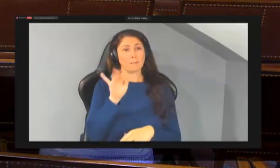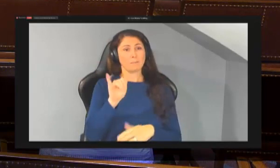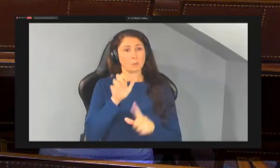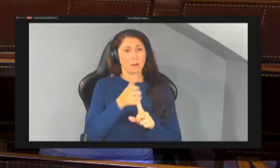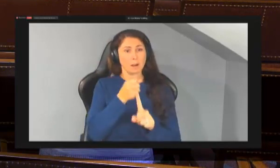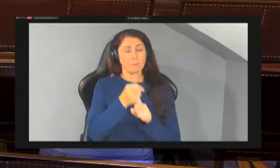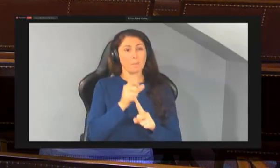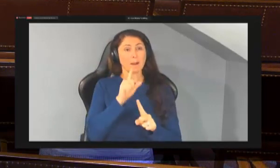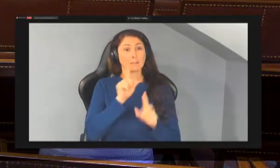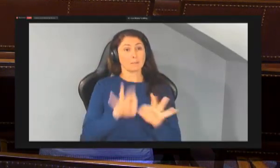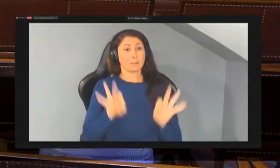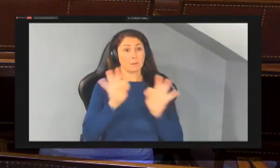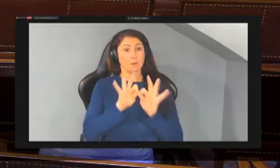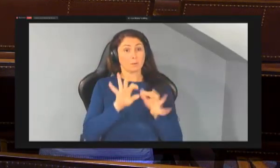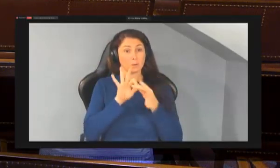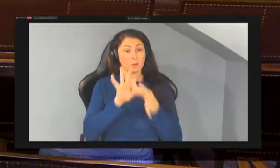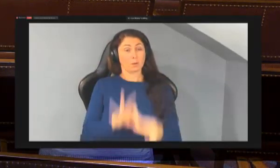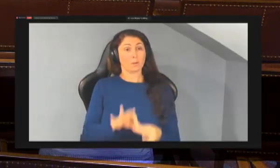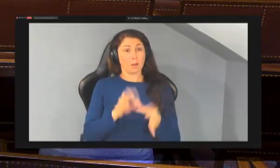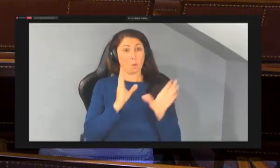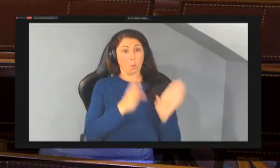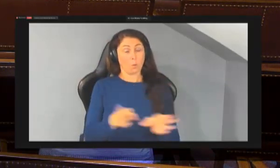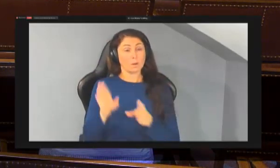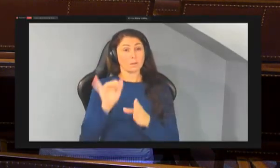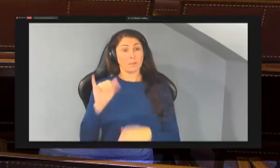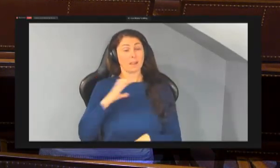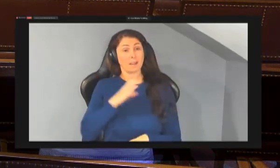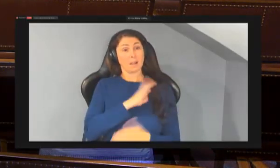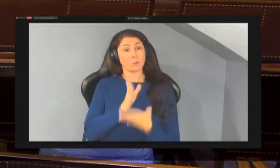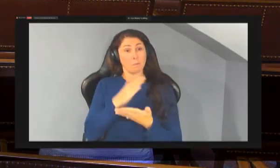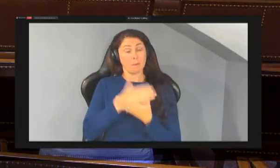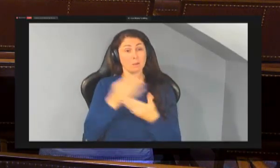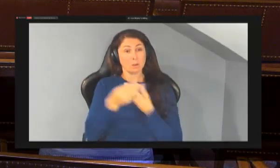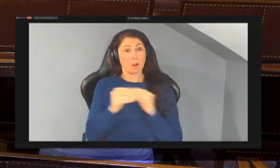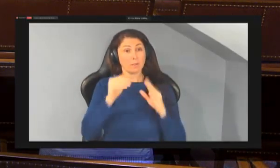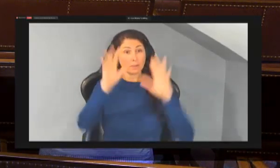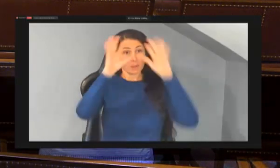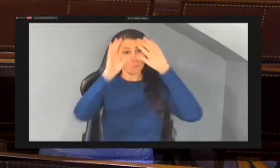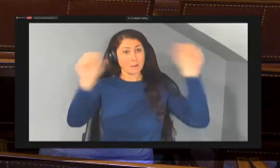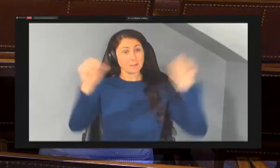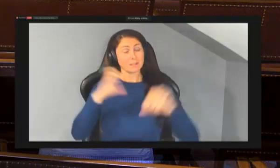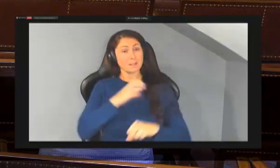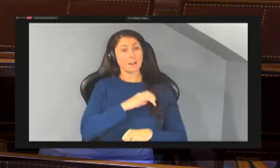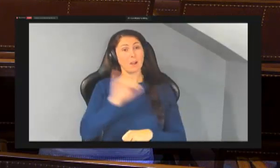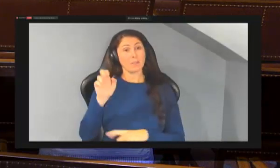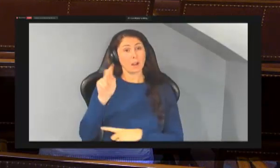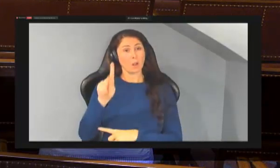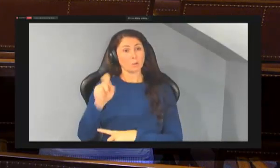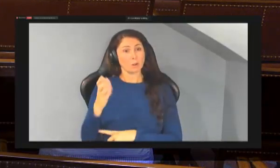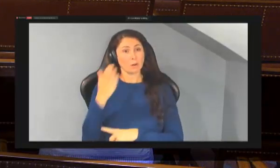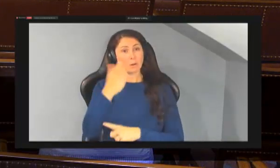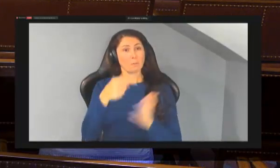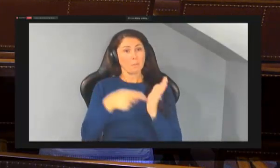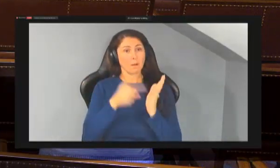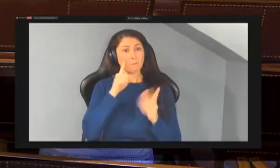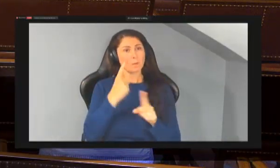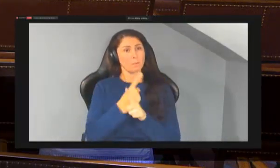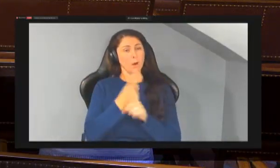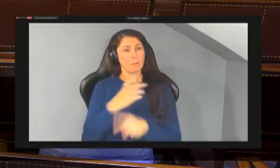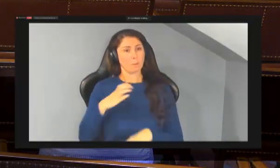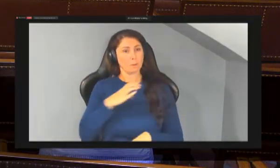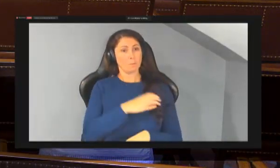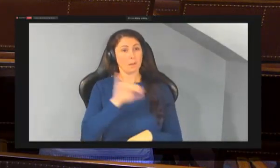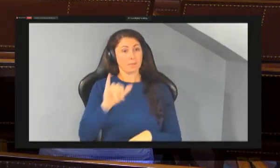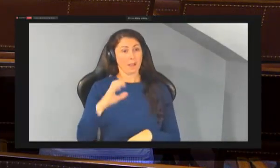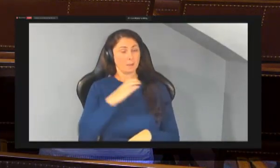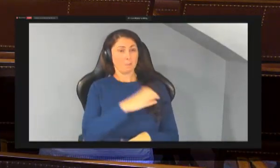prescribed by ordinance, the Council Budget Office, and the President of Council. The clerk shall refer such bill for the proper committee, which committee may